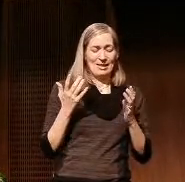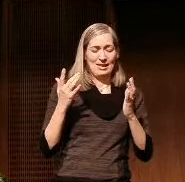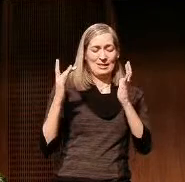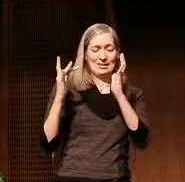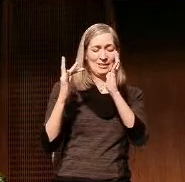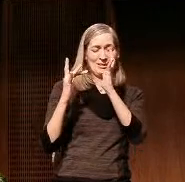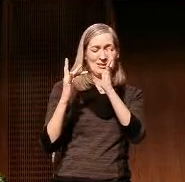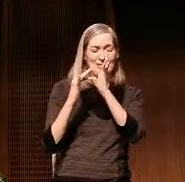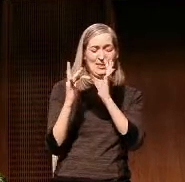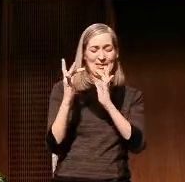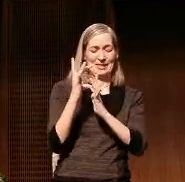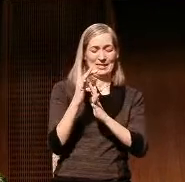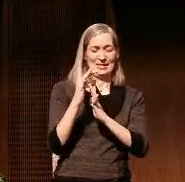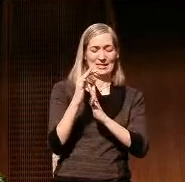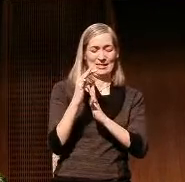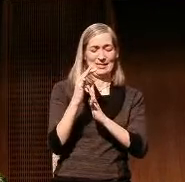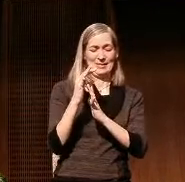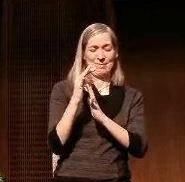Jesus is the one who